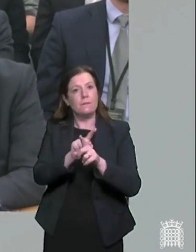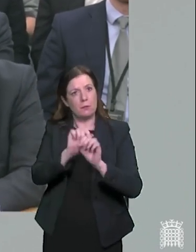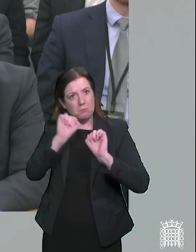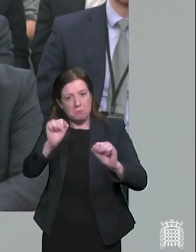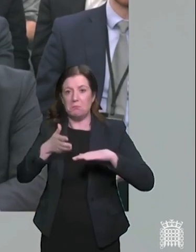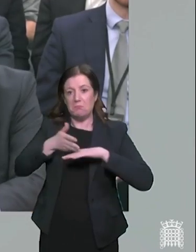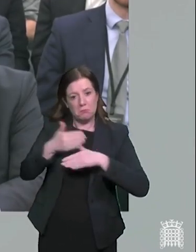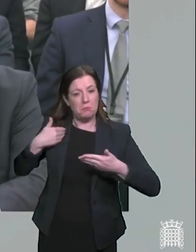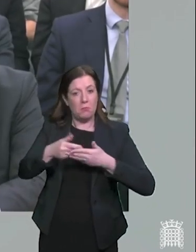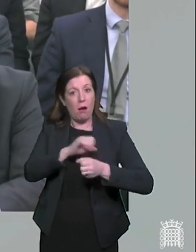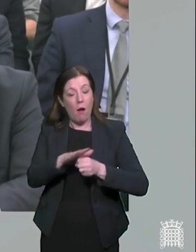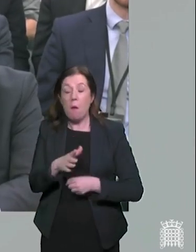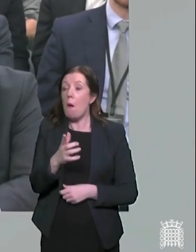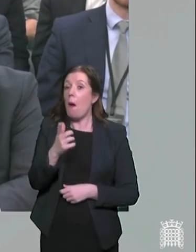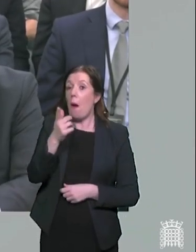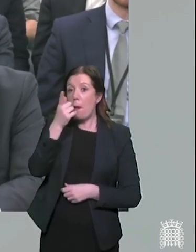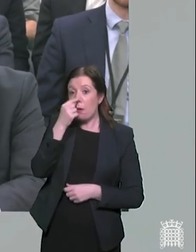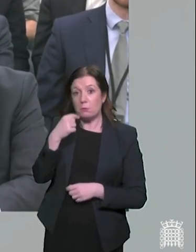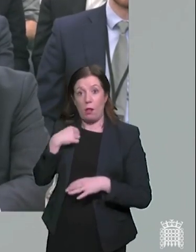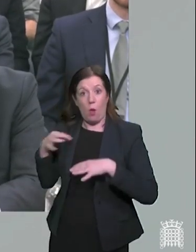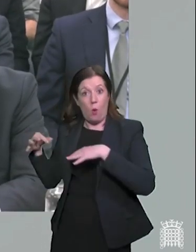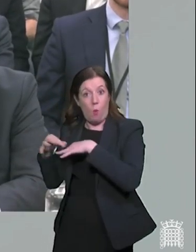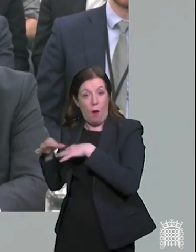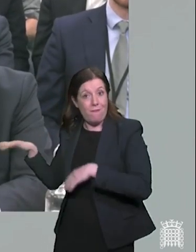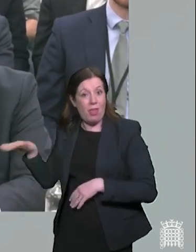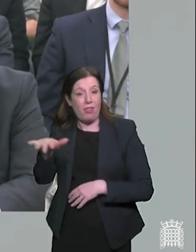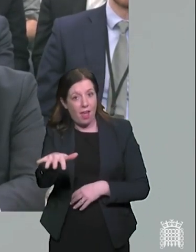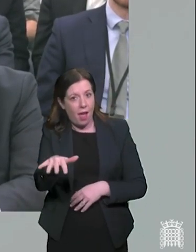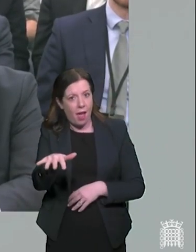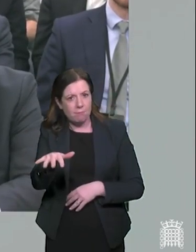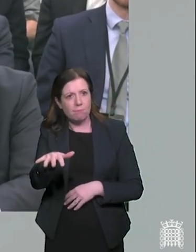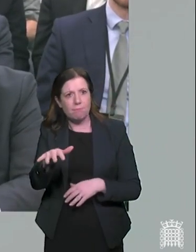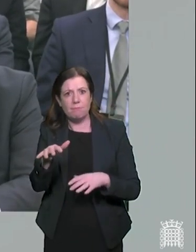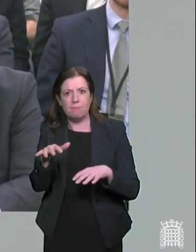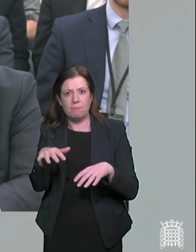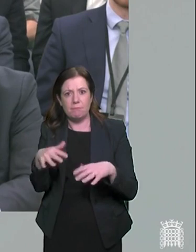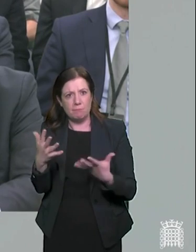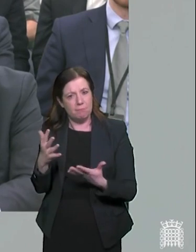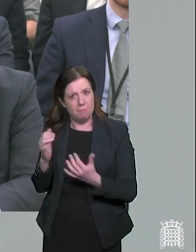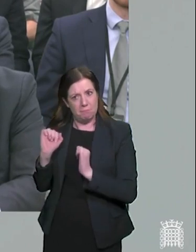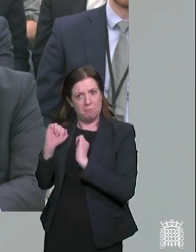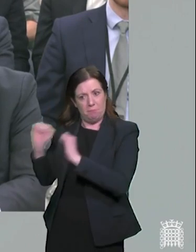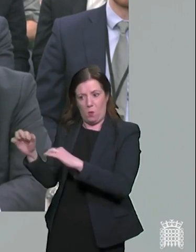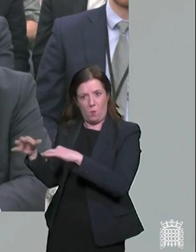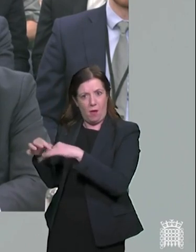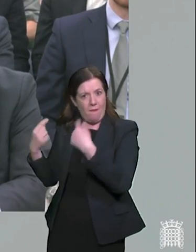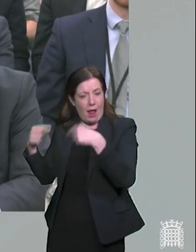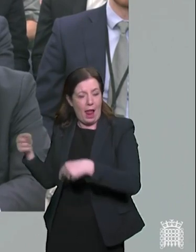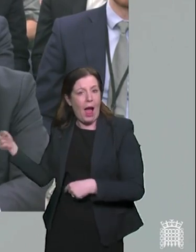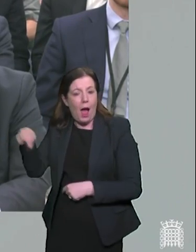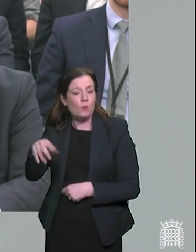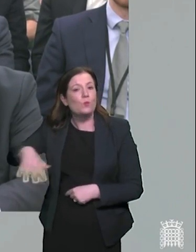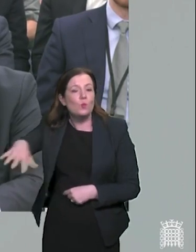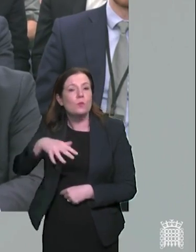Now, it is perfectly possible that my wife was in the garden as well, but she was entitled to be there.